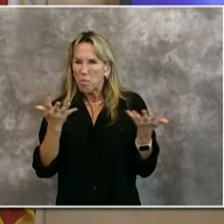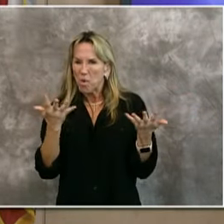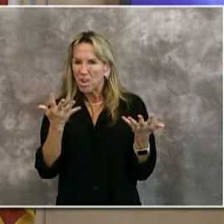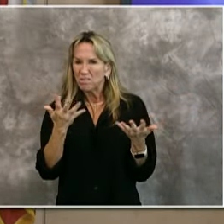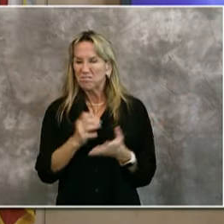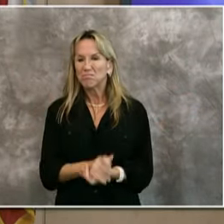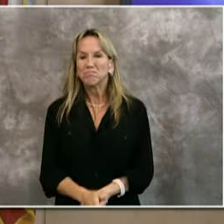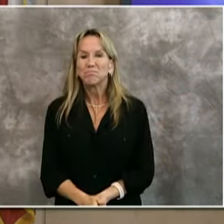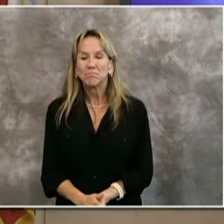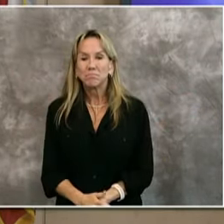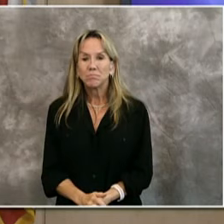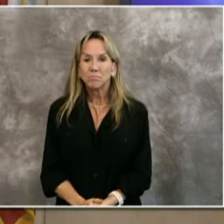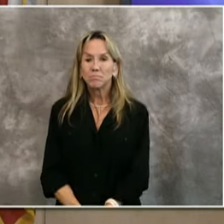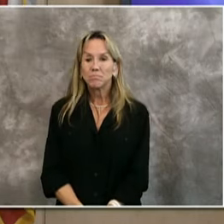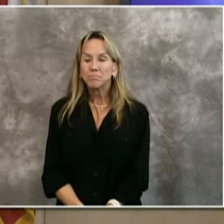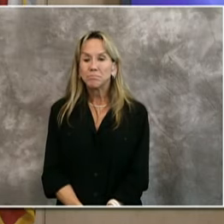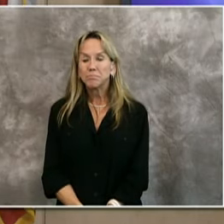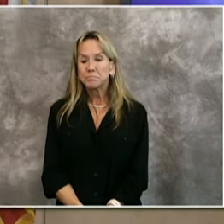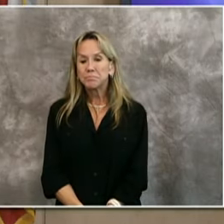Dr. Wooten's going to respond.